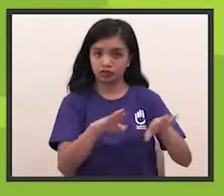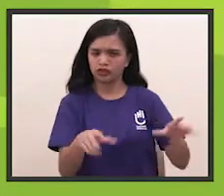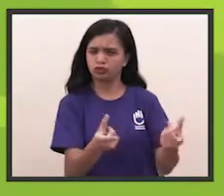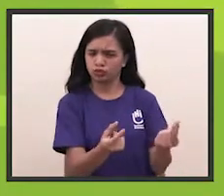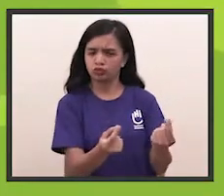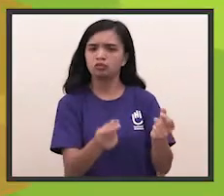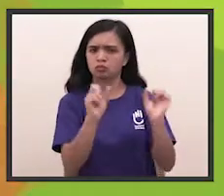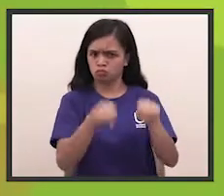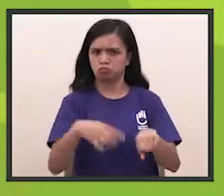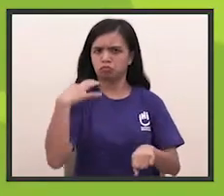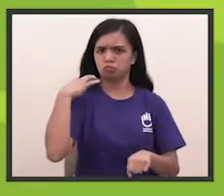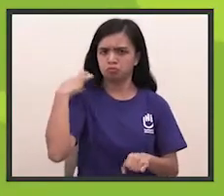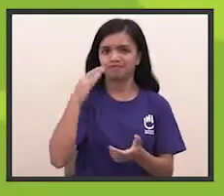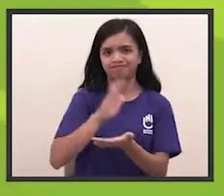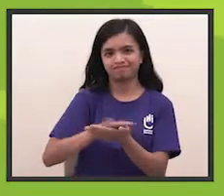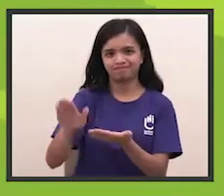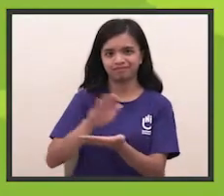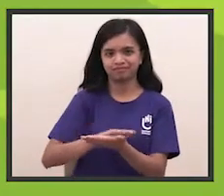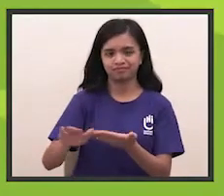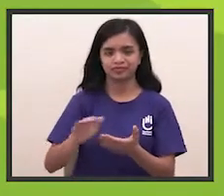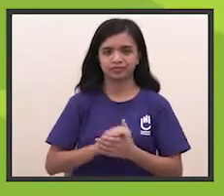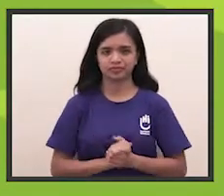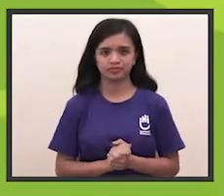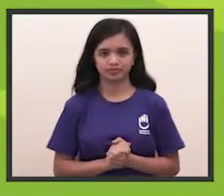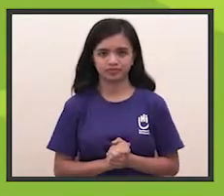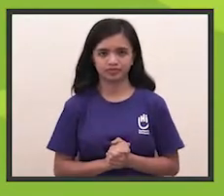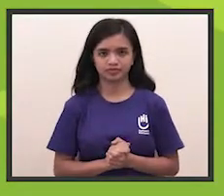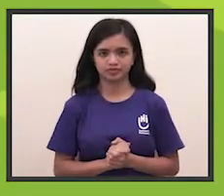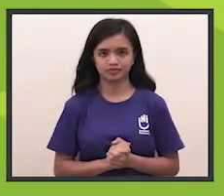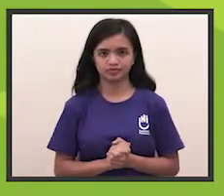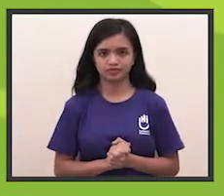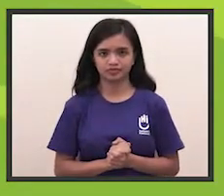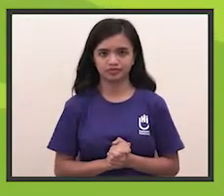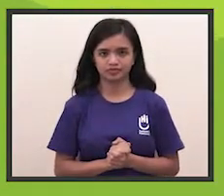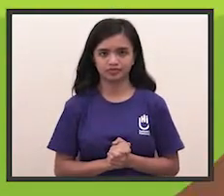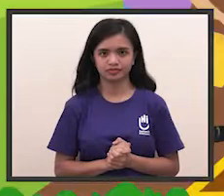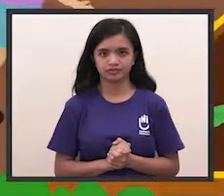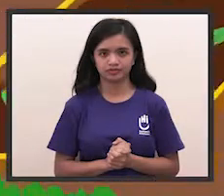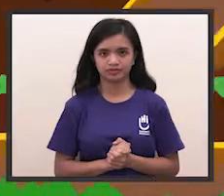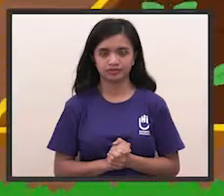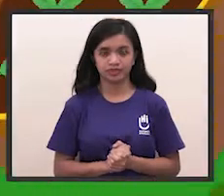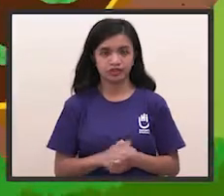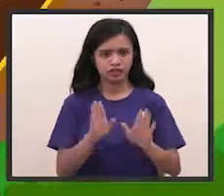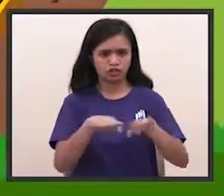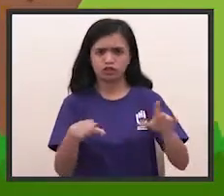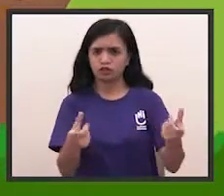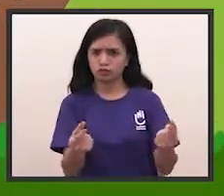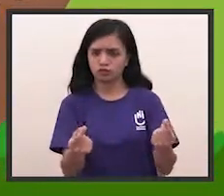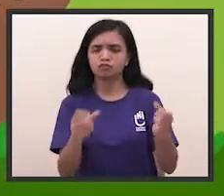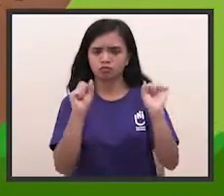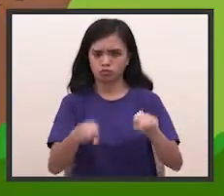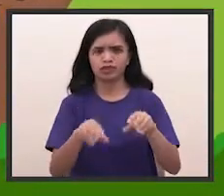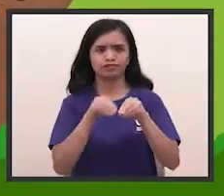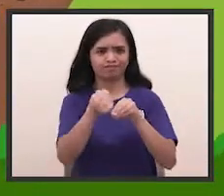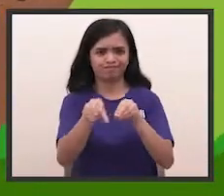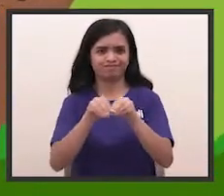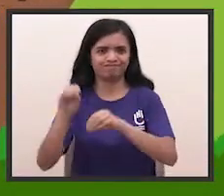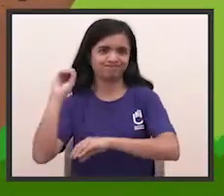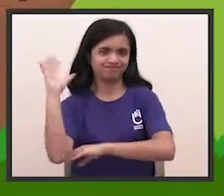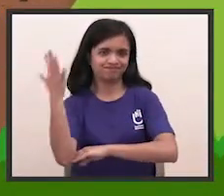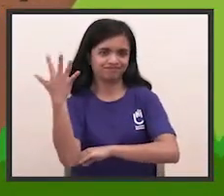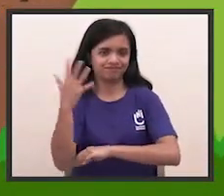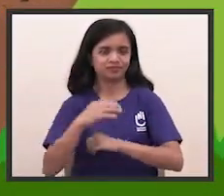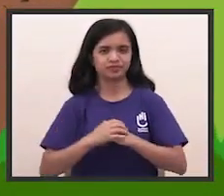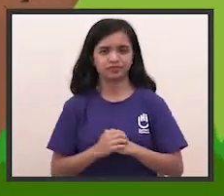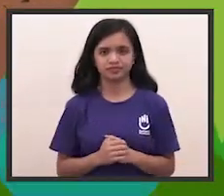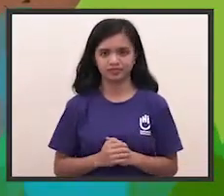Children can volunteer to help clean the surroundings. children can help to plant trees.